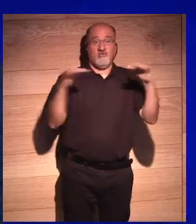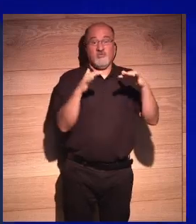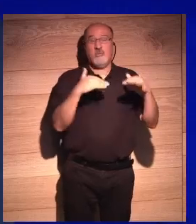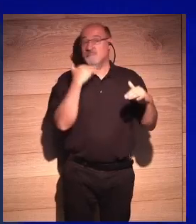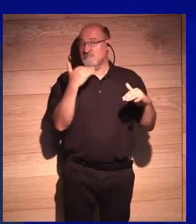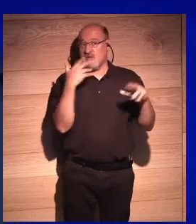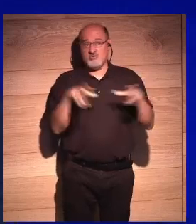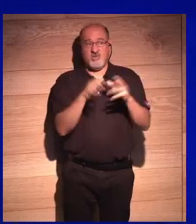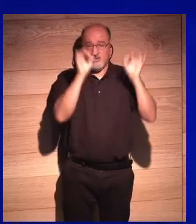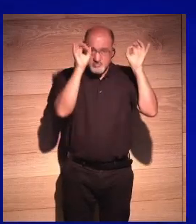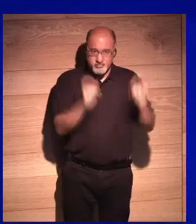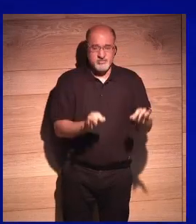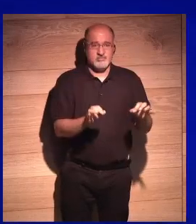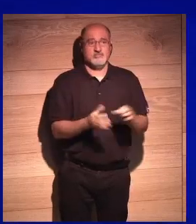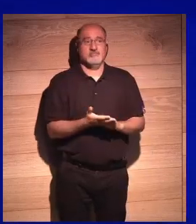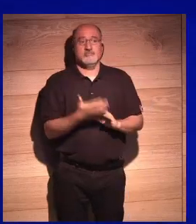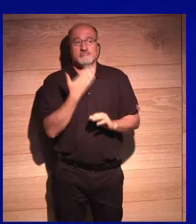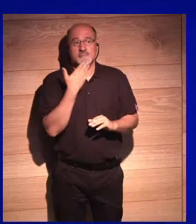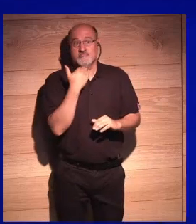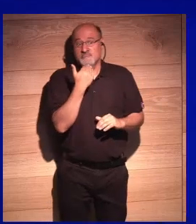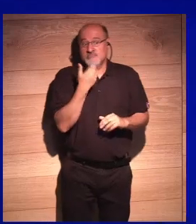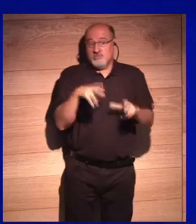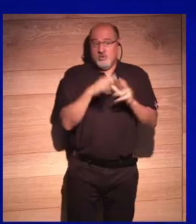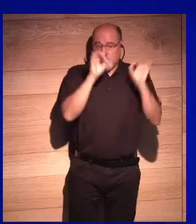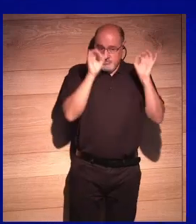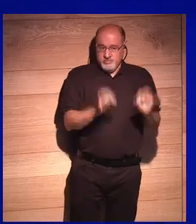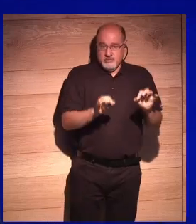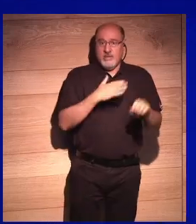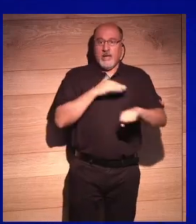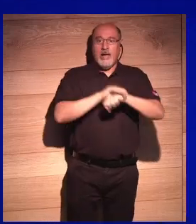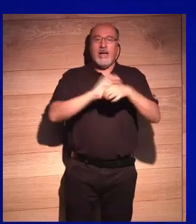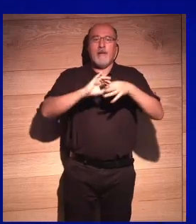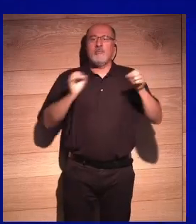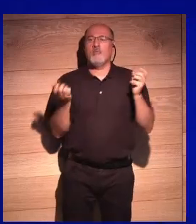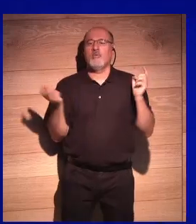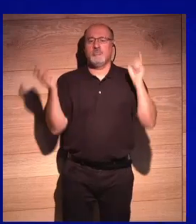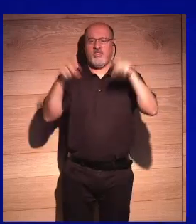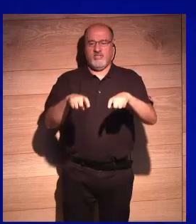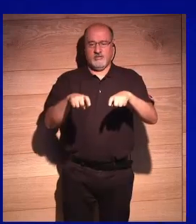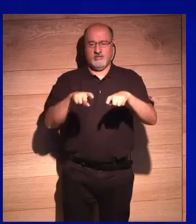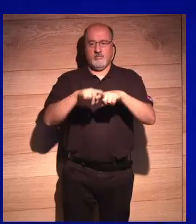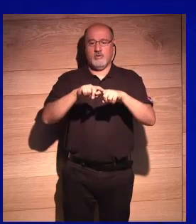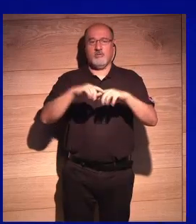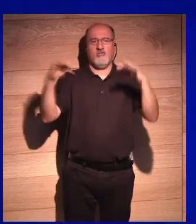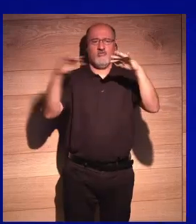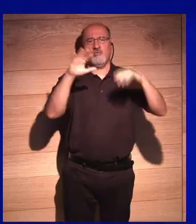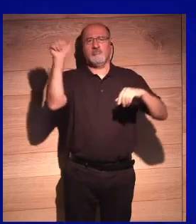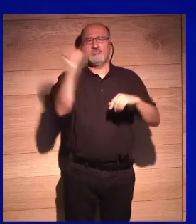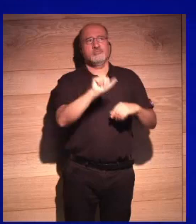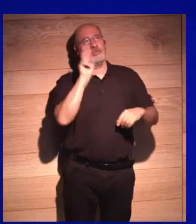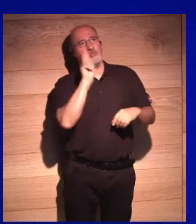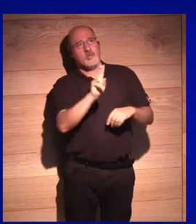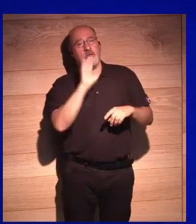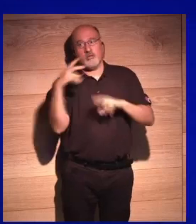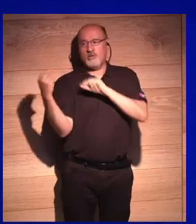eventually football is something social. I don't want to watch a game alone. I want to watch it with my friends to make comments